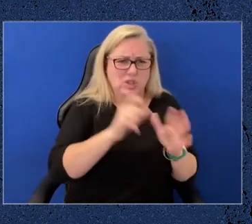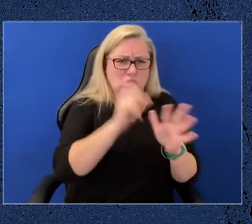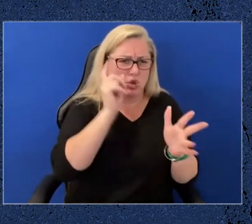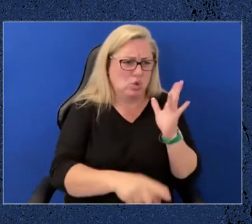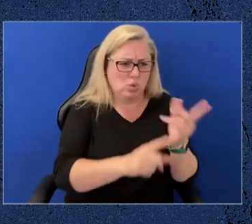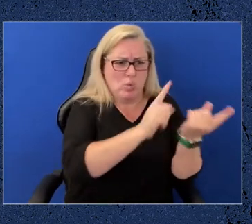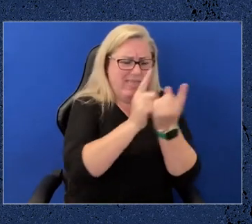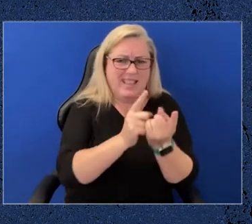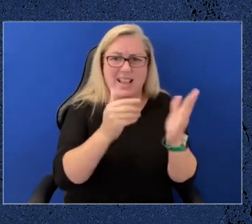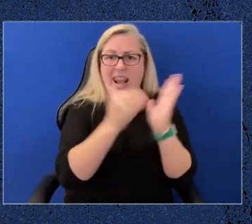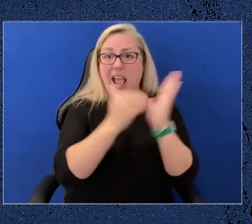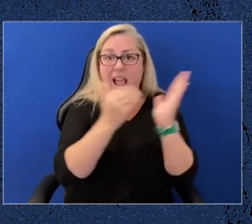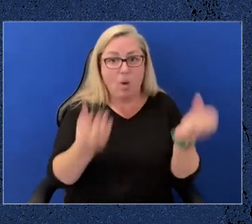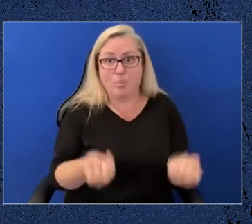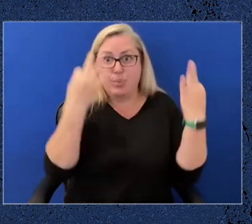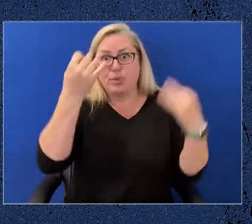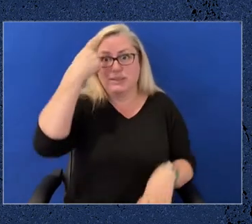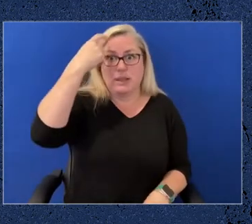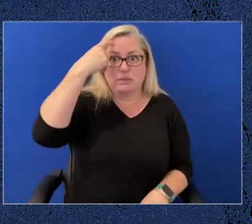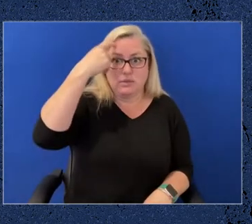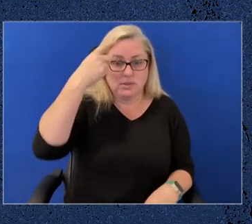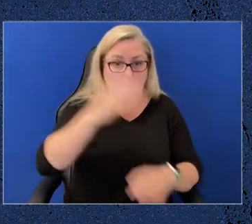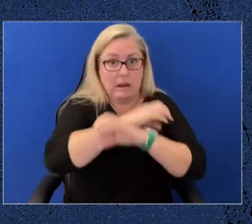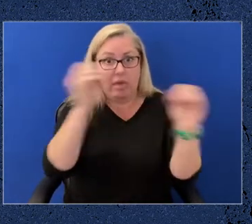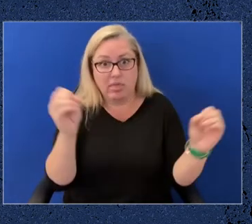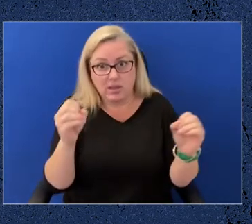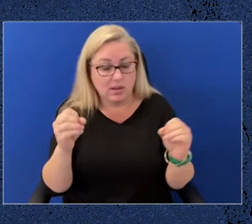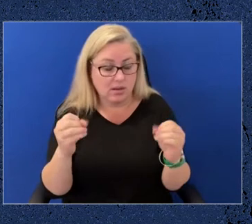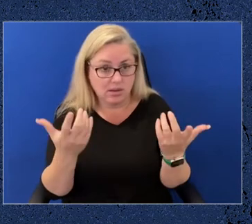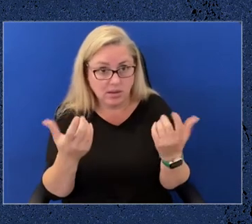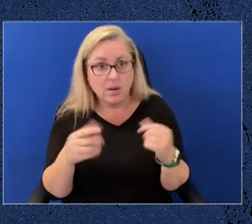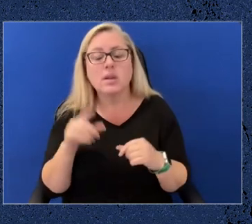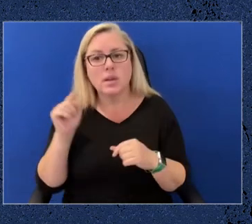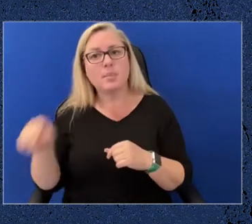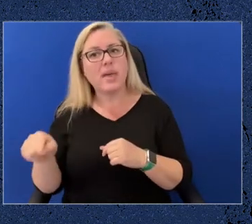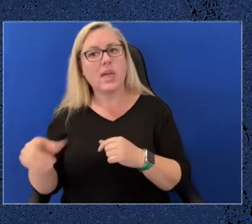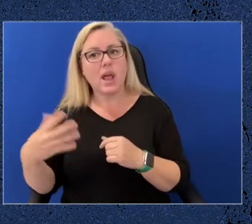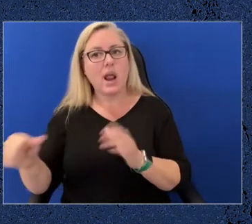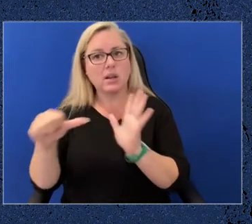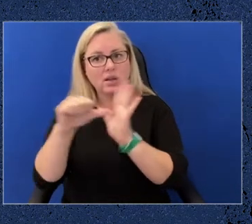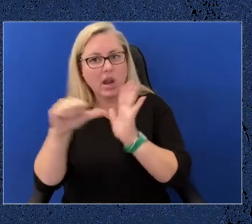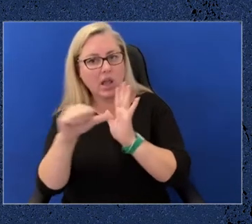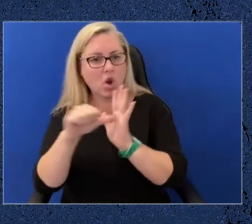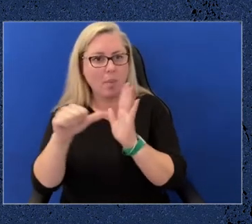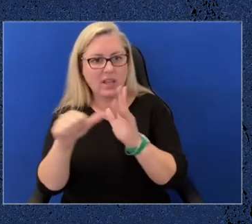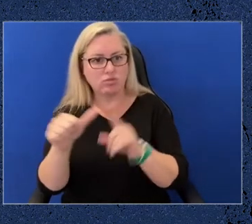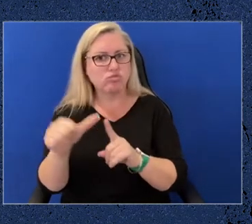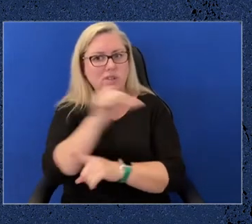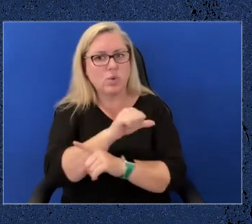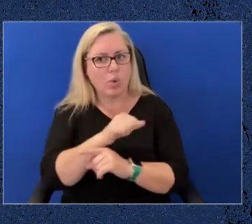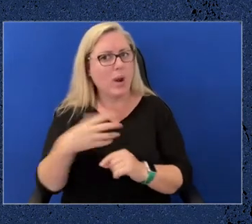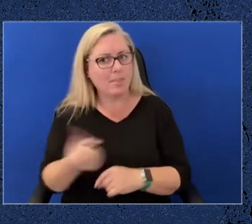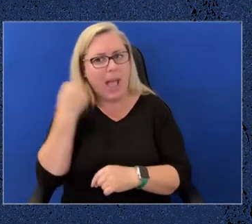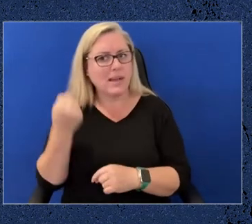ecological, practical sense, everything must have had a economic return purpose. But there were some features in this sort of